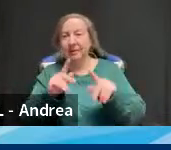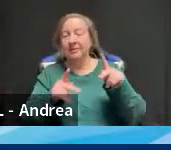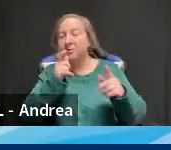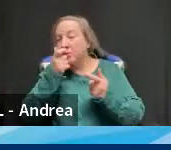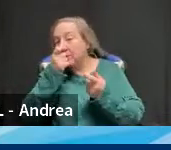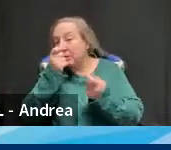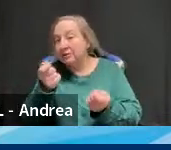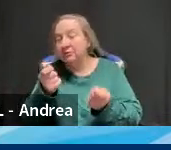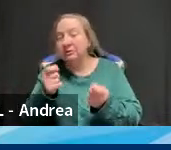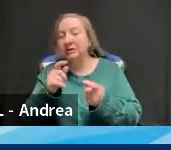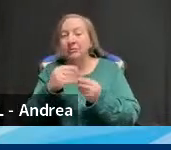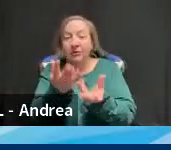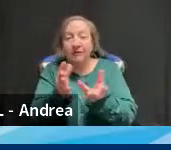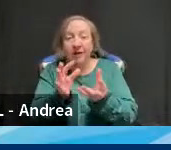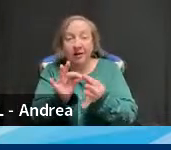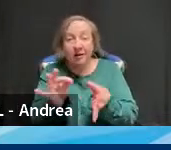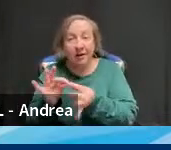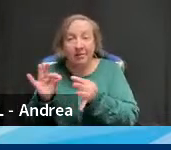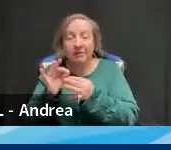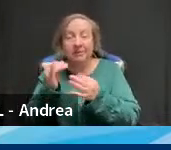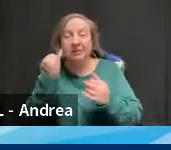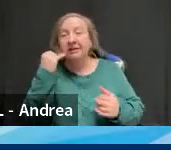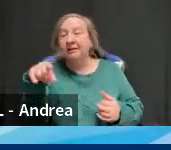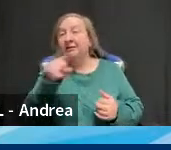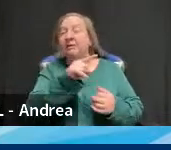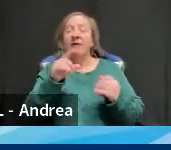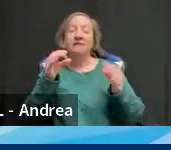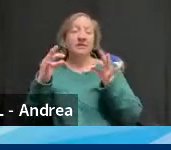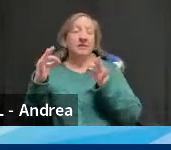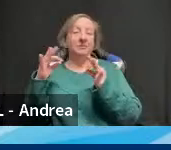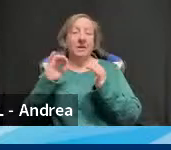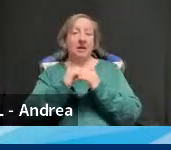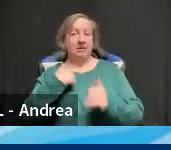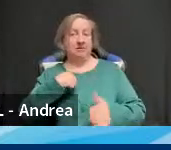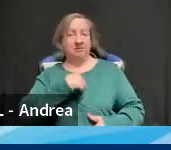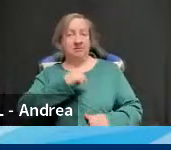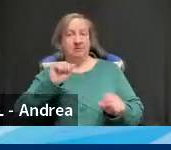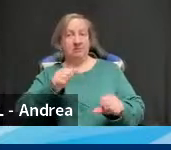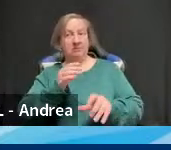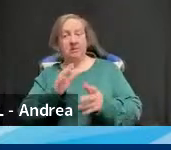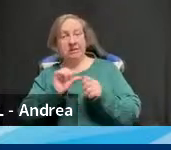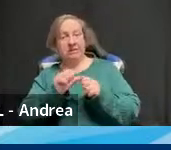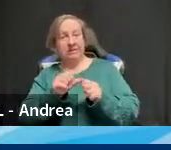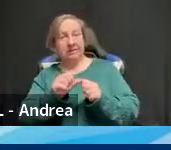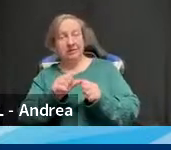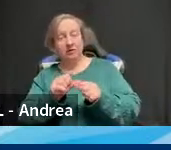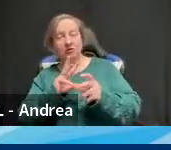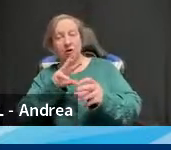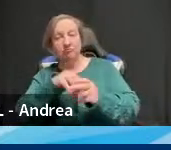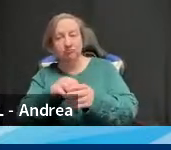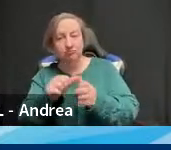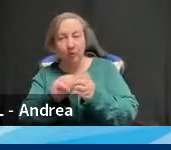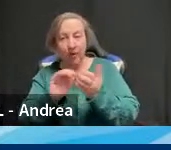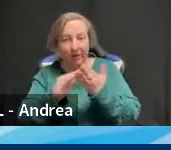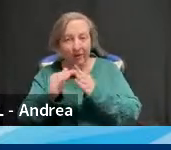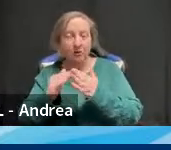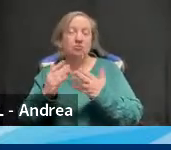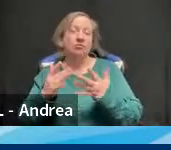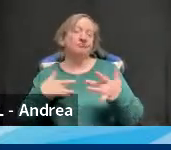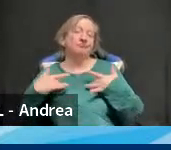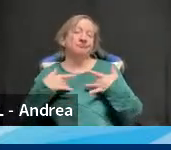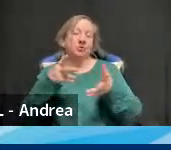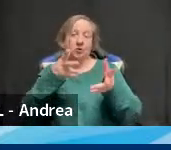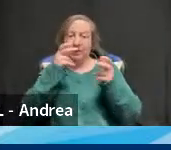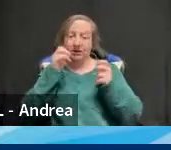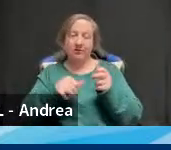in providing us comments, and that if you have feedback on how we can continue to engage with the community, we're always open to hear that. So I'm going to